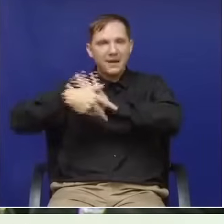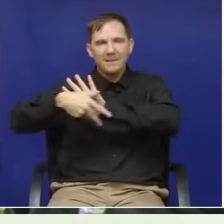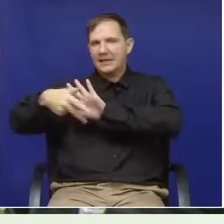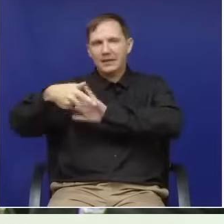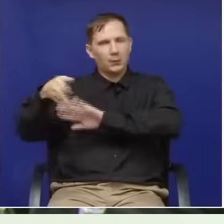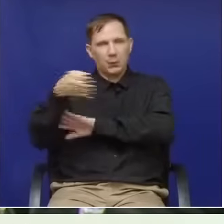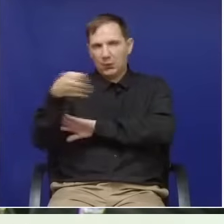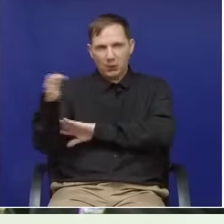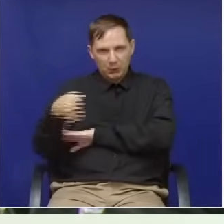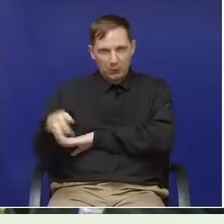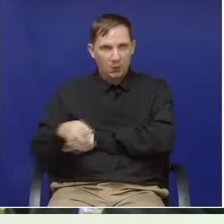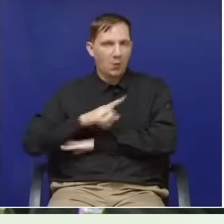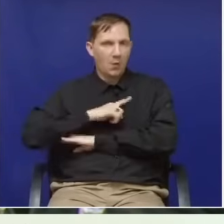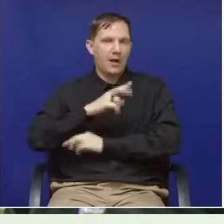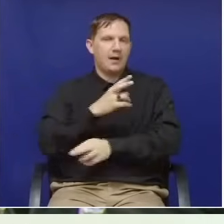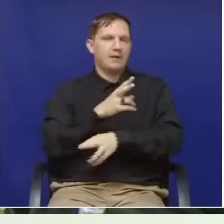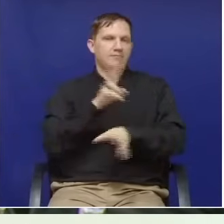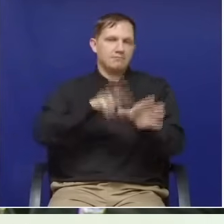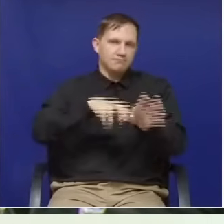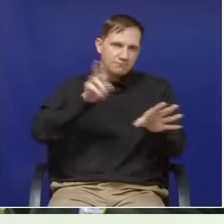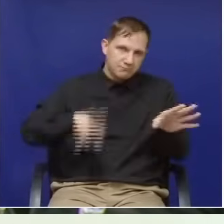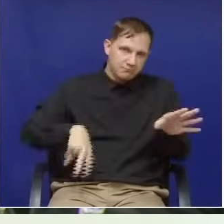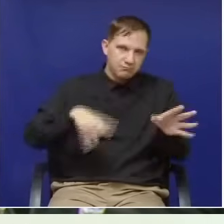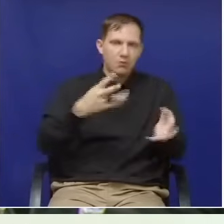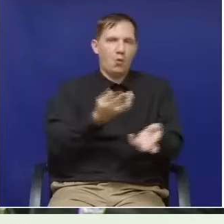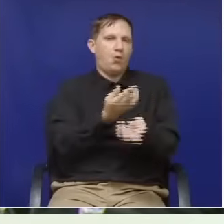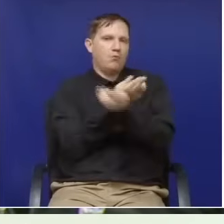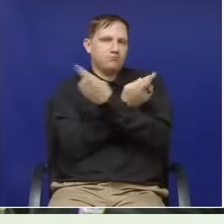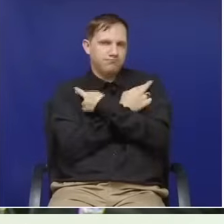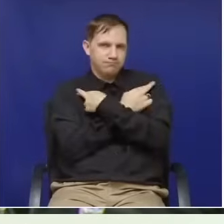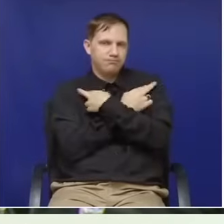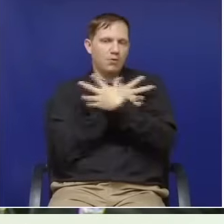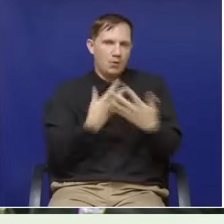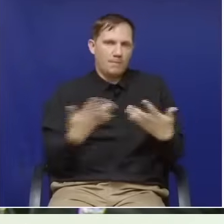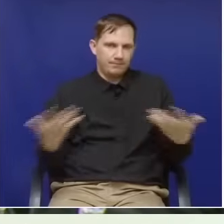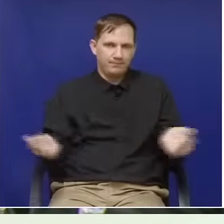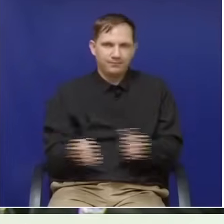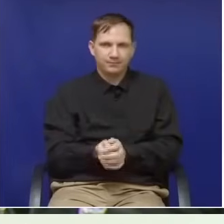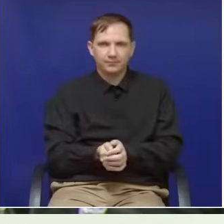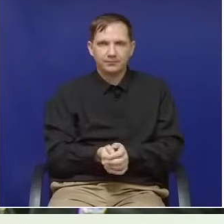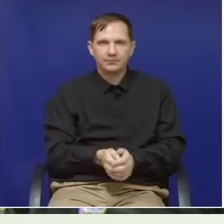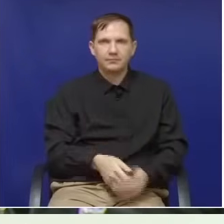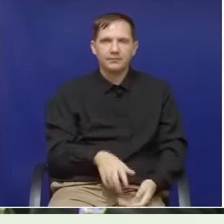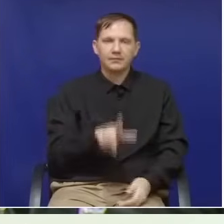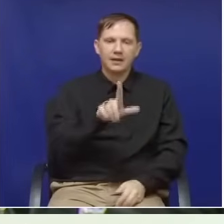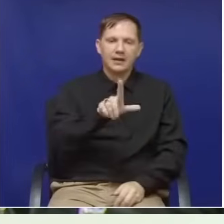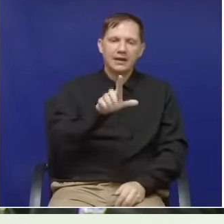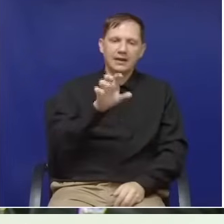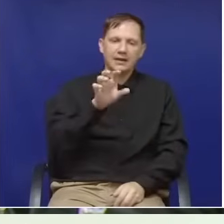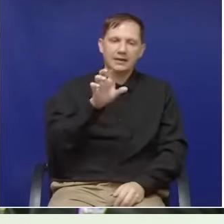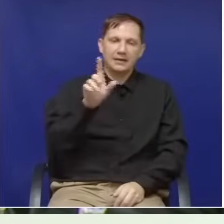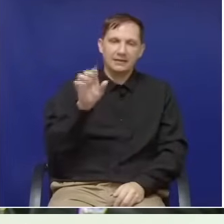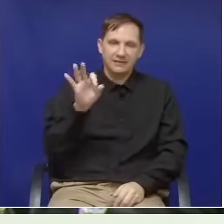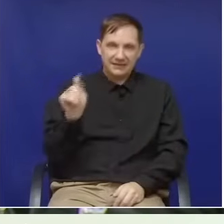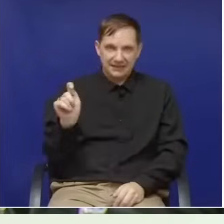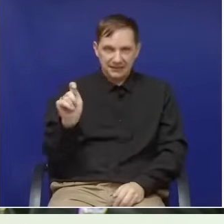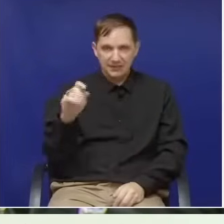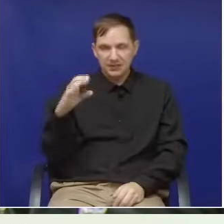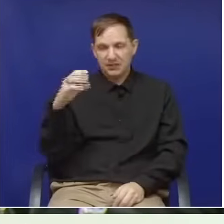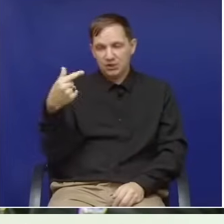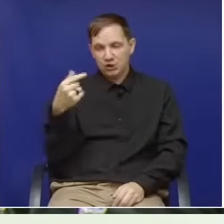to retirements, resignation, etc. Lieutenant General Dimpane, who is our current